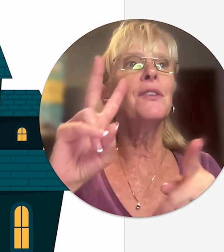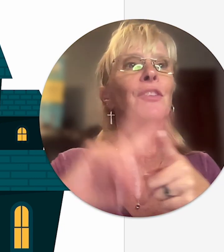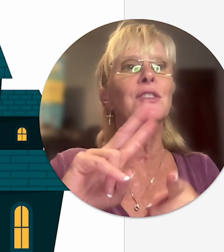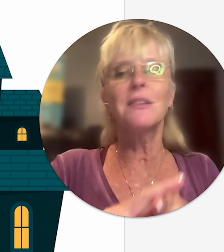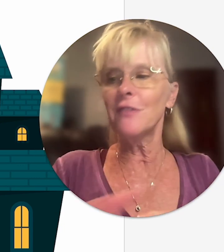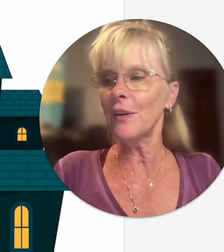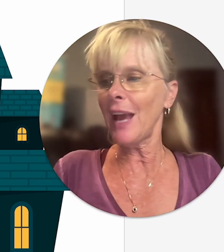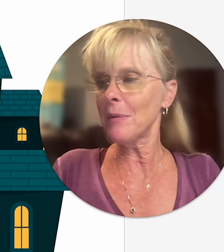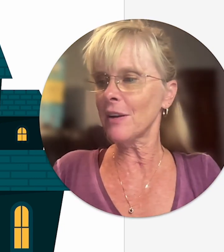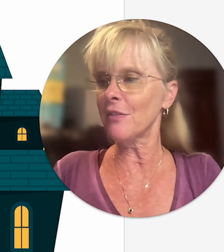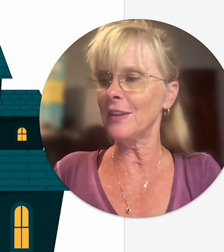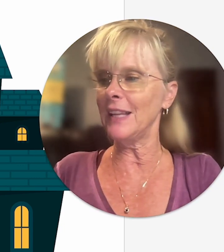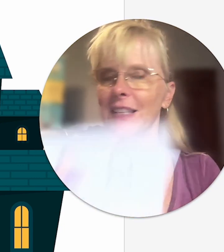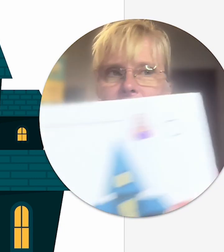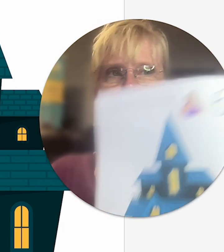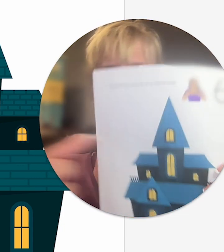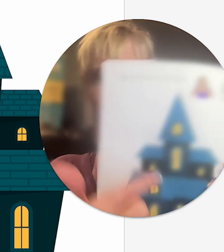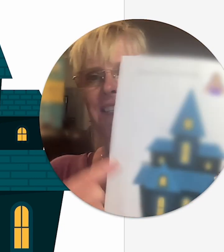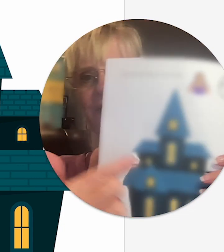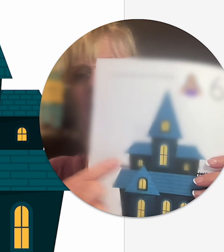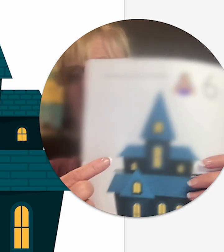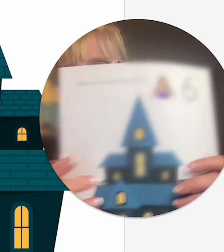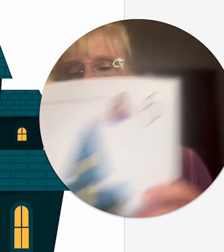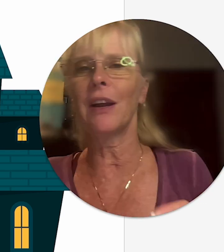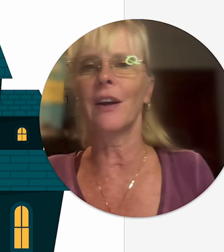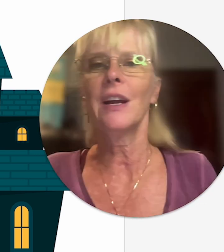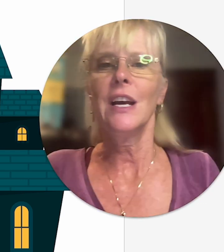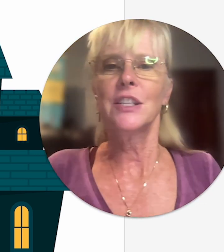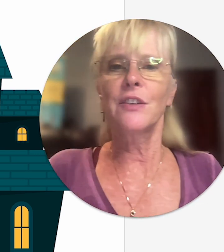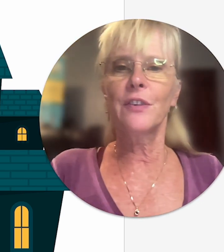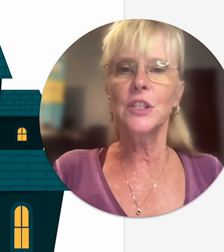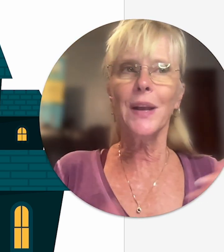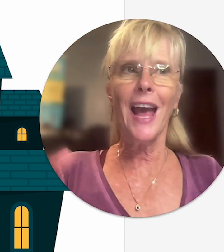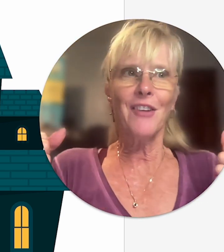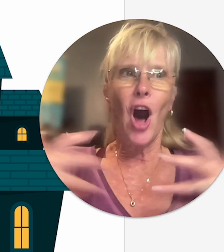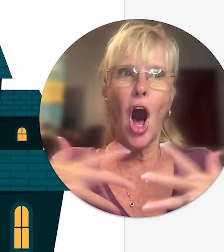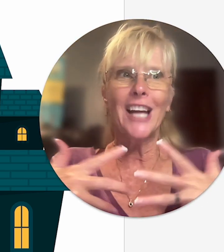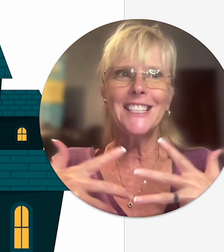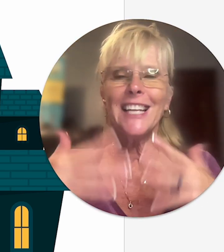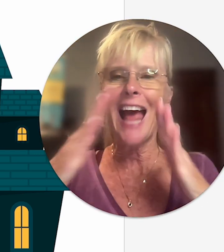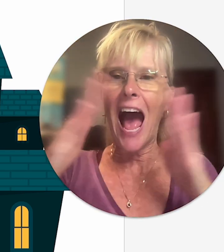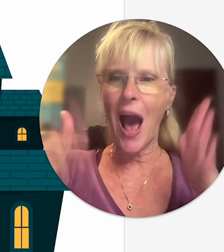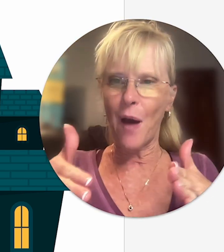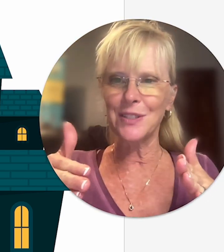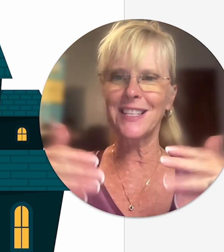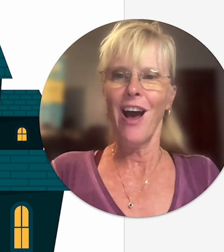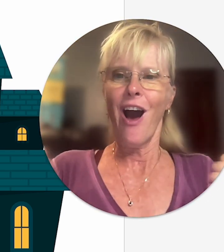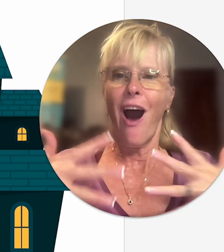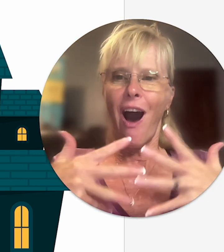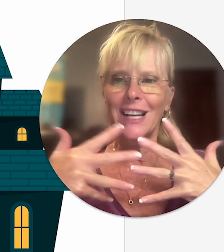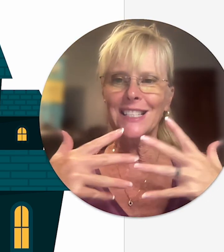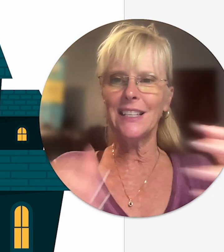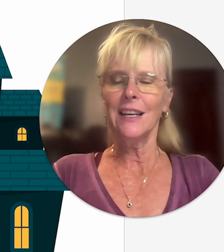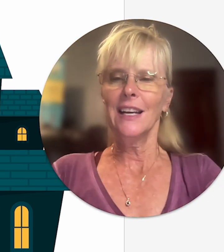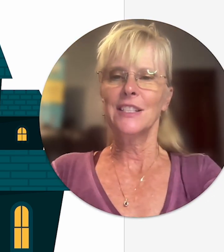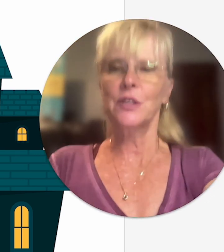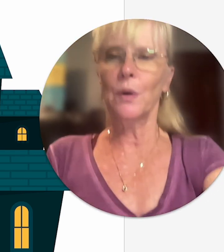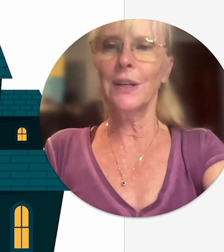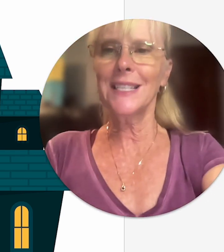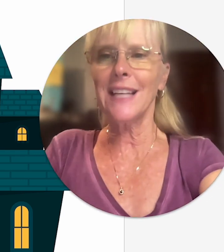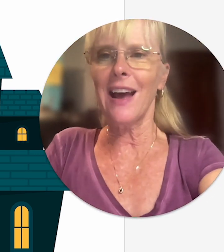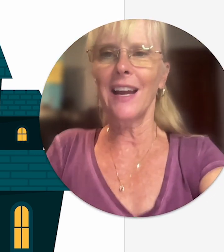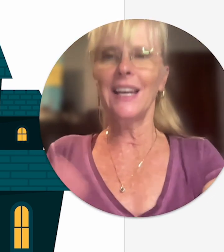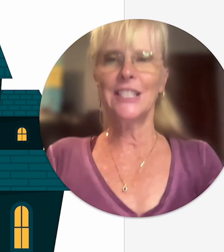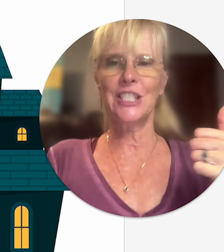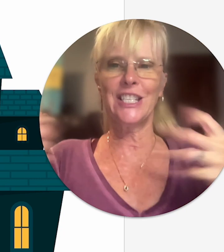let's review some vocabulary for this fun game here. So first we have a haunted house. Haunted, so we're